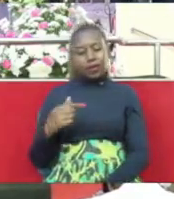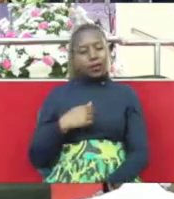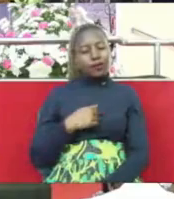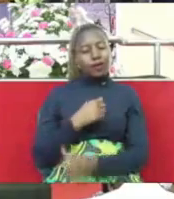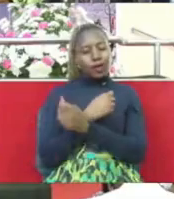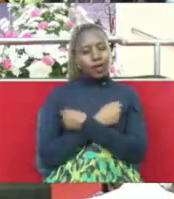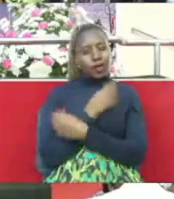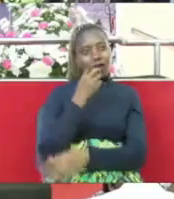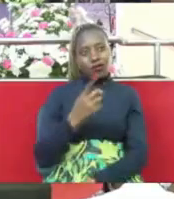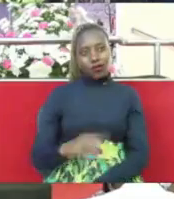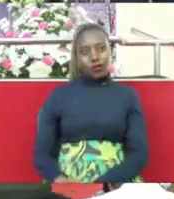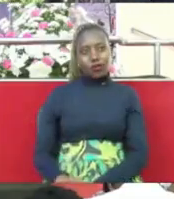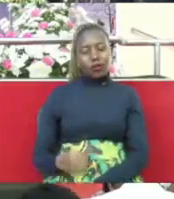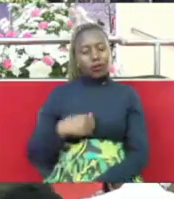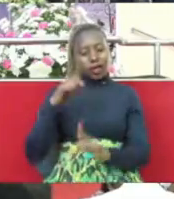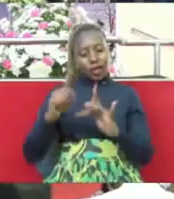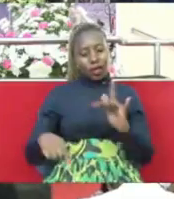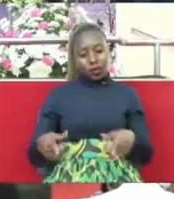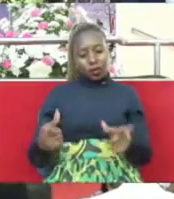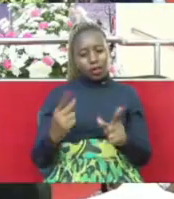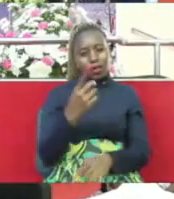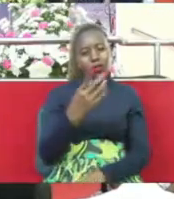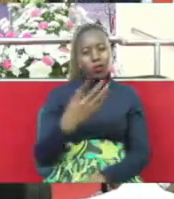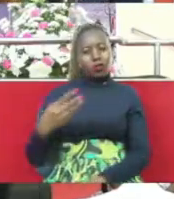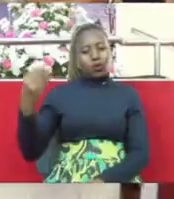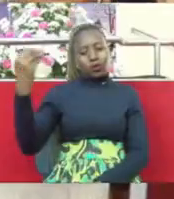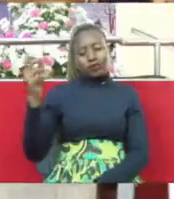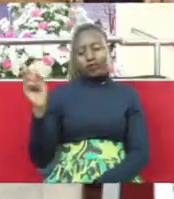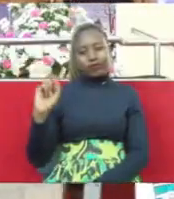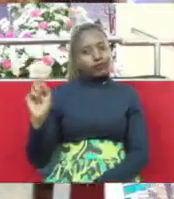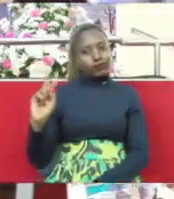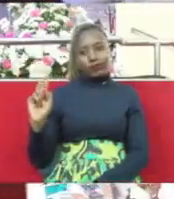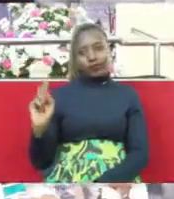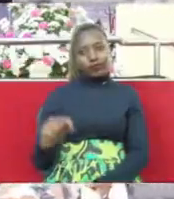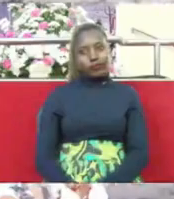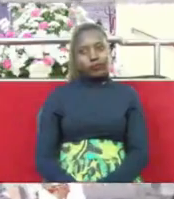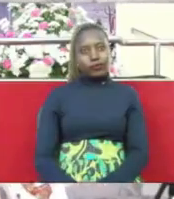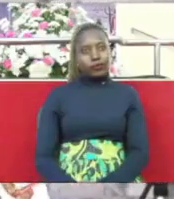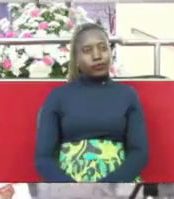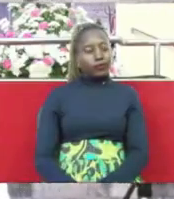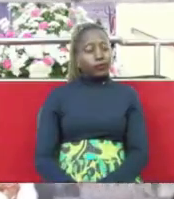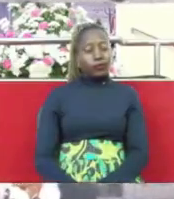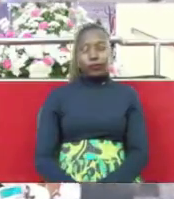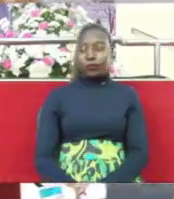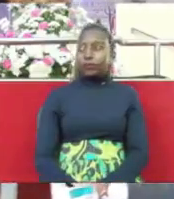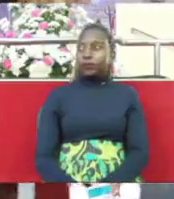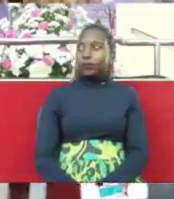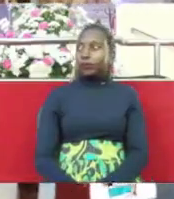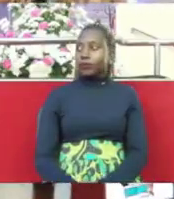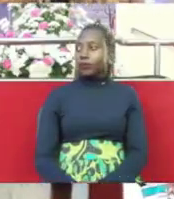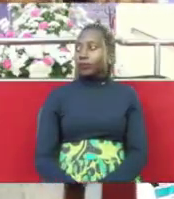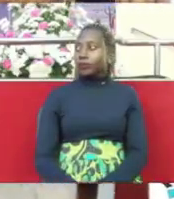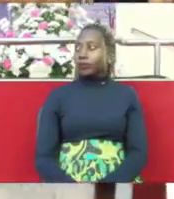Na siwezi nikakuacha ukaenda. I cannot let you go. Siwezi nikakuacha ukaenda. Oh God, we thank you. Those who are still on the pews, if you could just